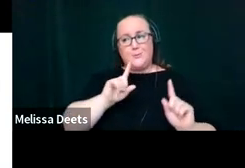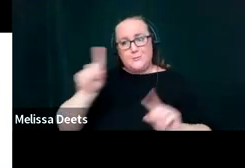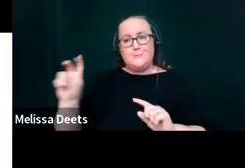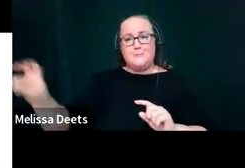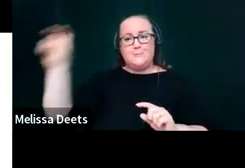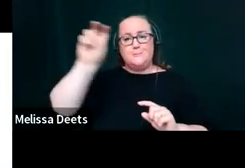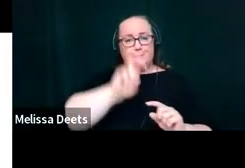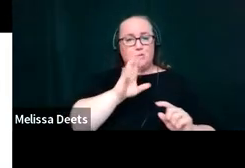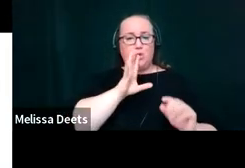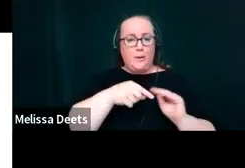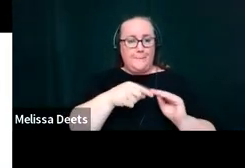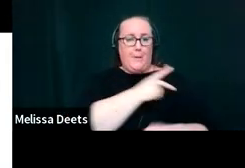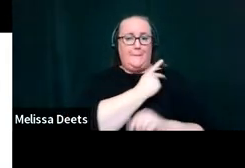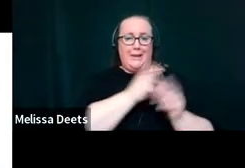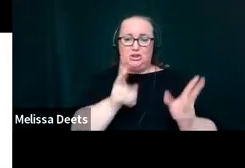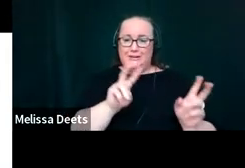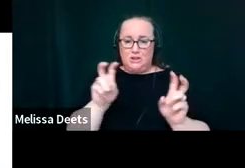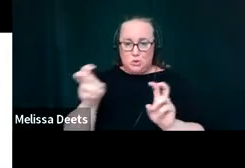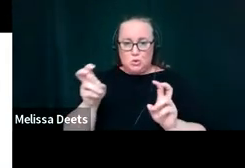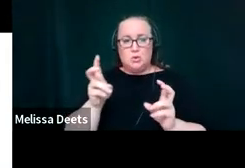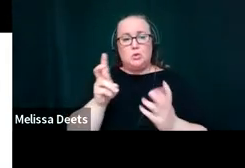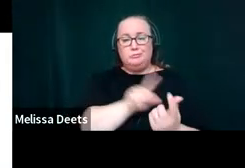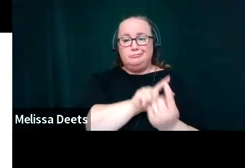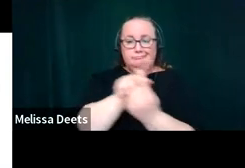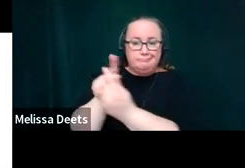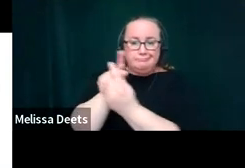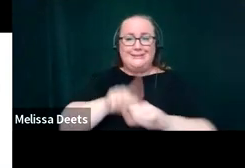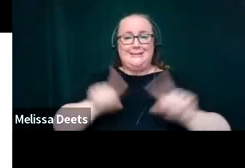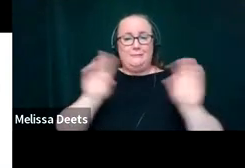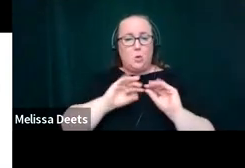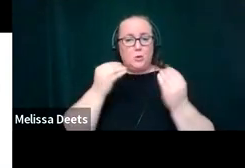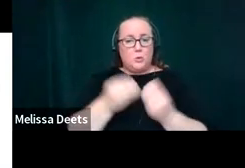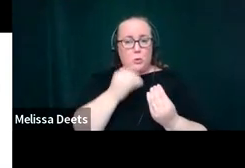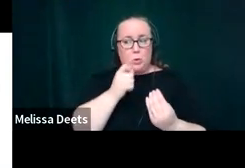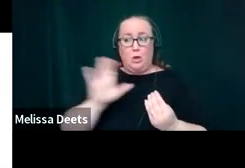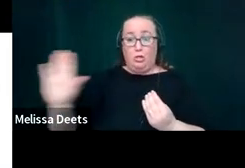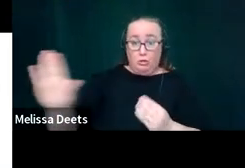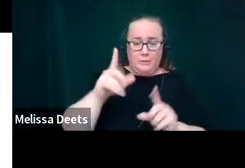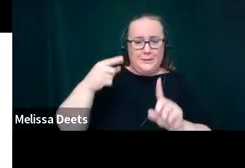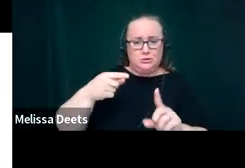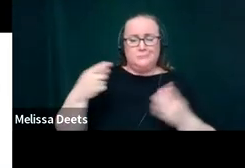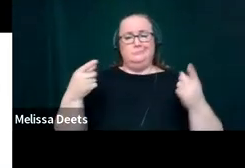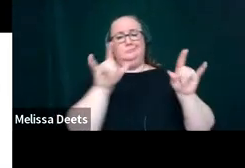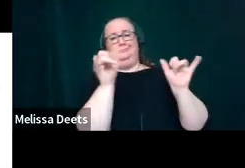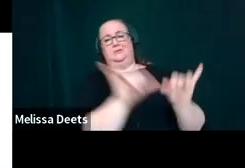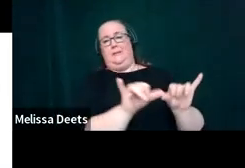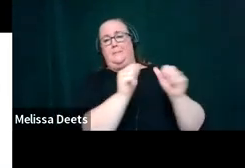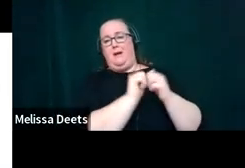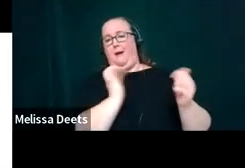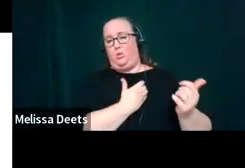about patient issues and meet with organizations whose mission is in line with ours.